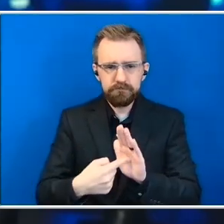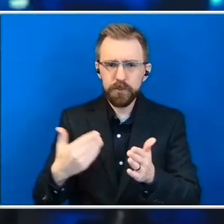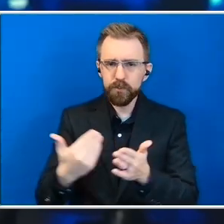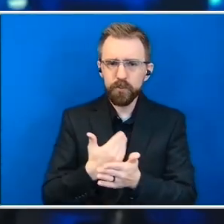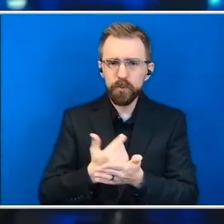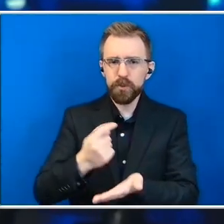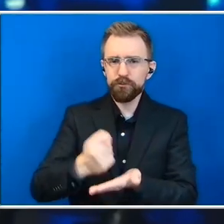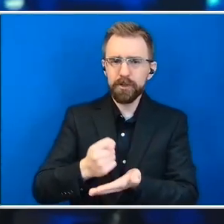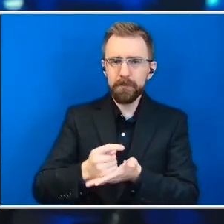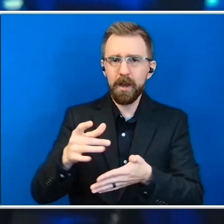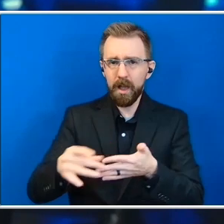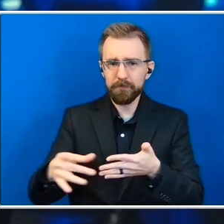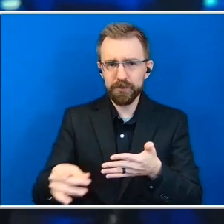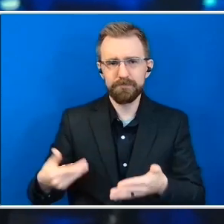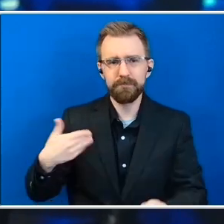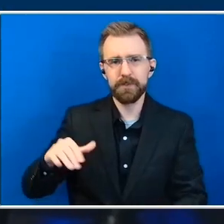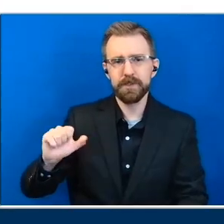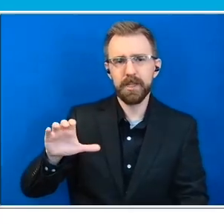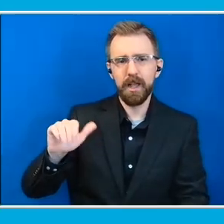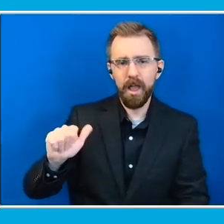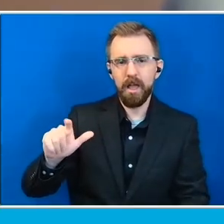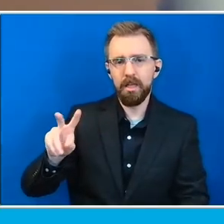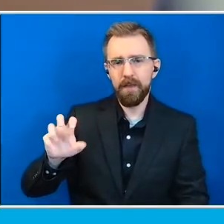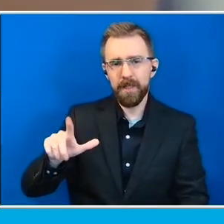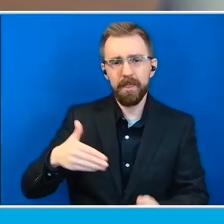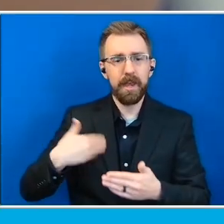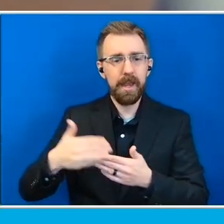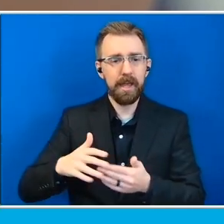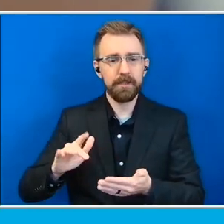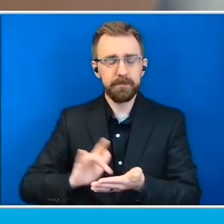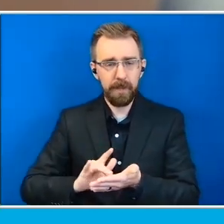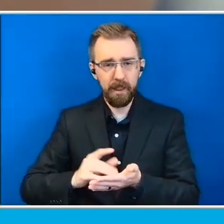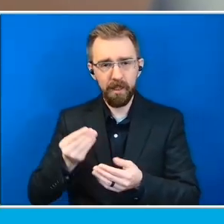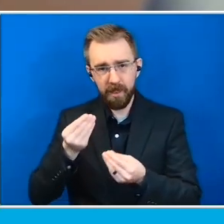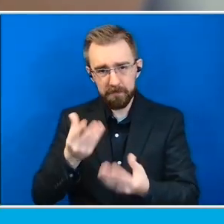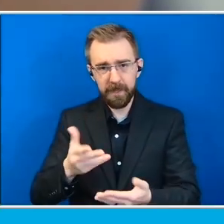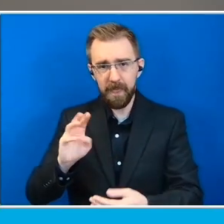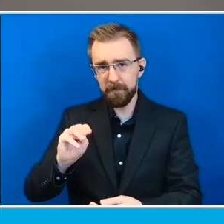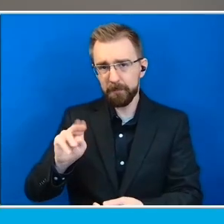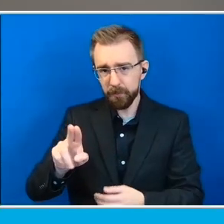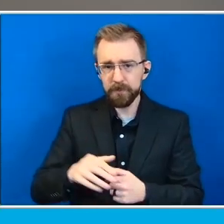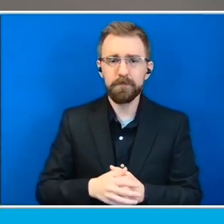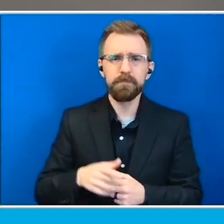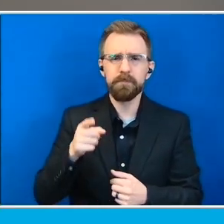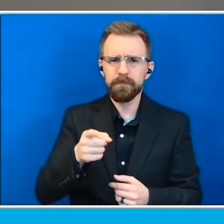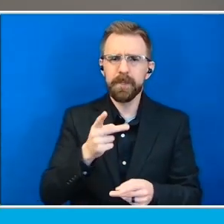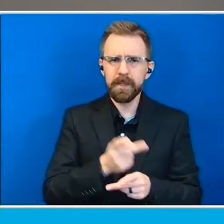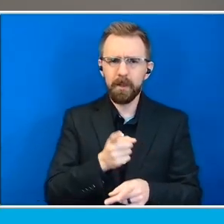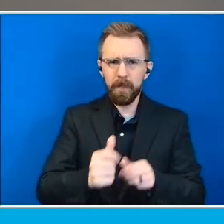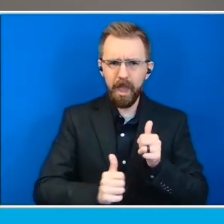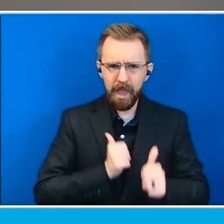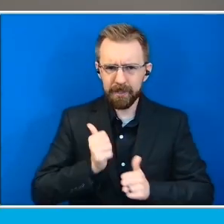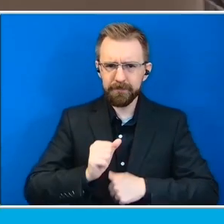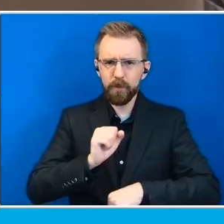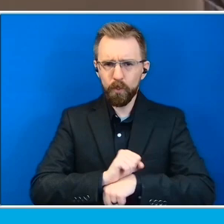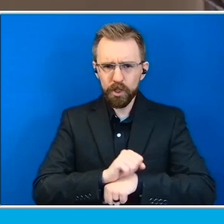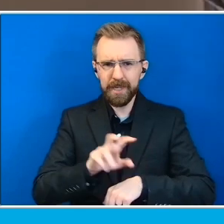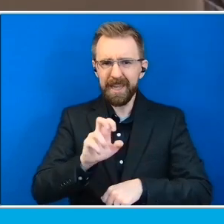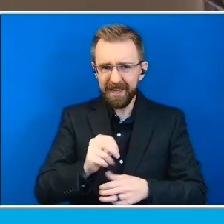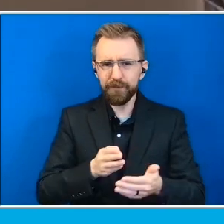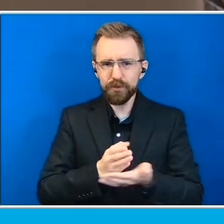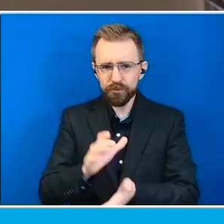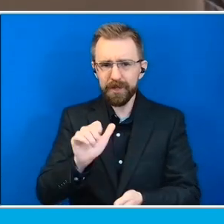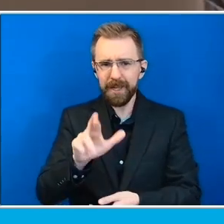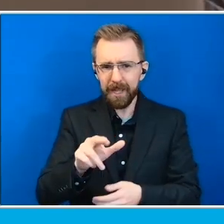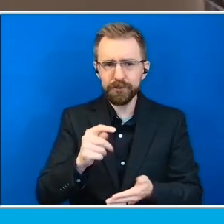I'm Jessica Lovell on the next Morning Medical Update. The option that kept Bell active and working even during cancer treatment. Plus